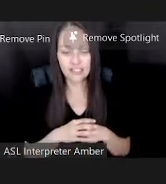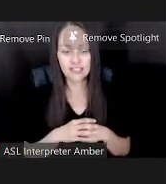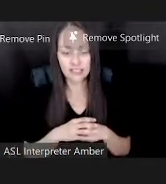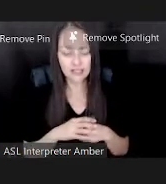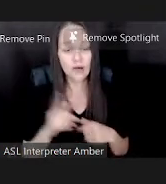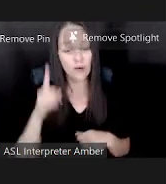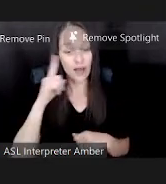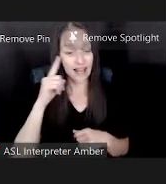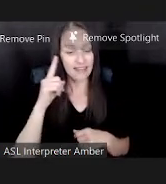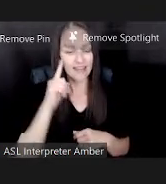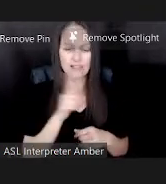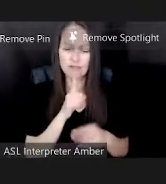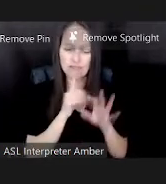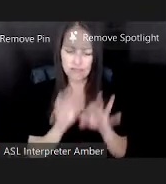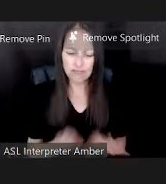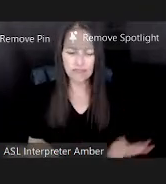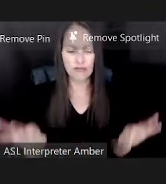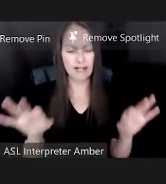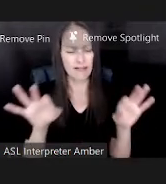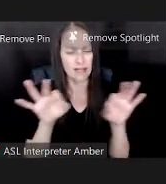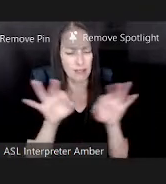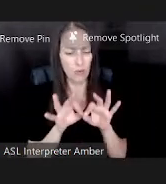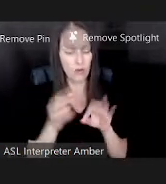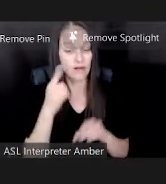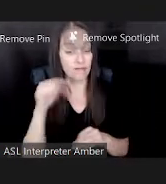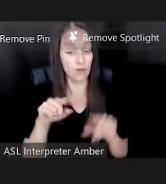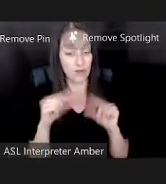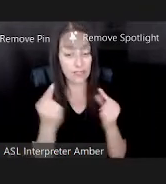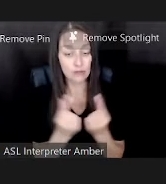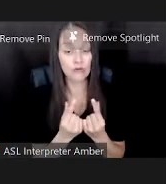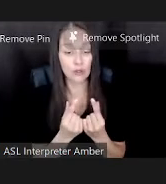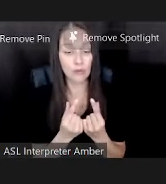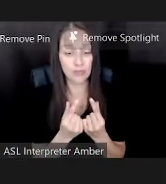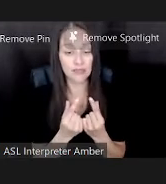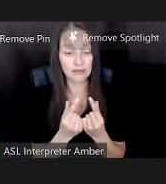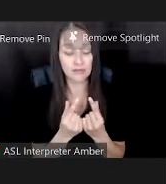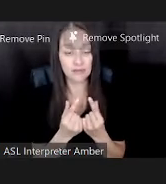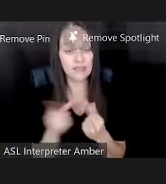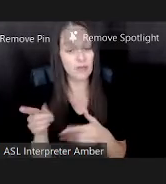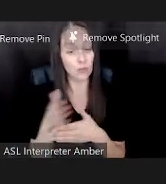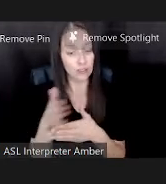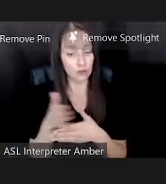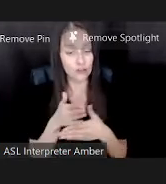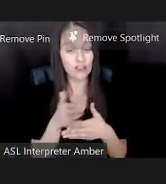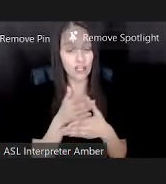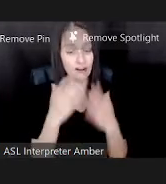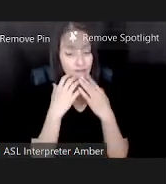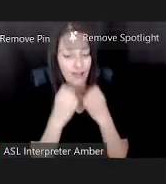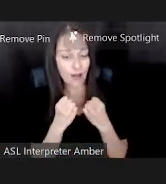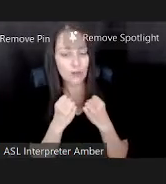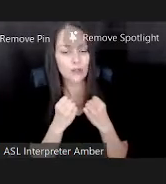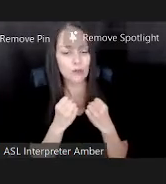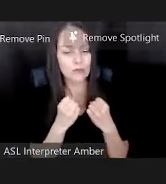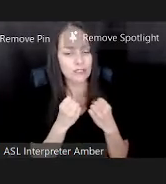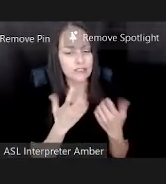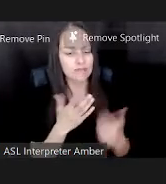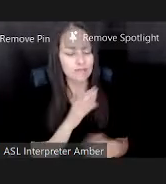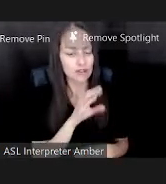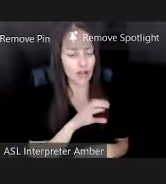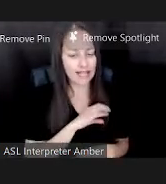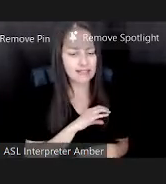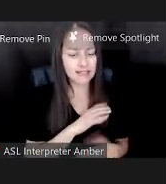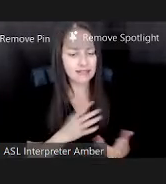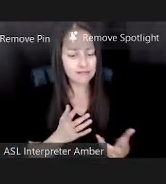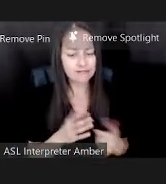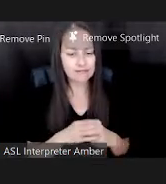I think it's critically important to this group, and I can't speak for everyone, but we do share certain values and traits. That